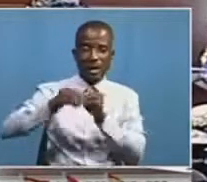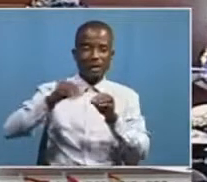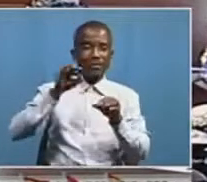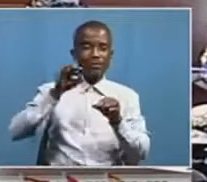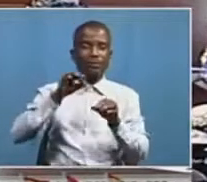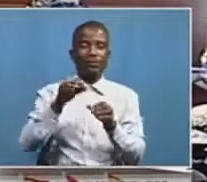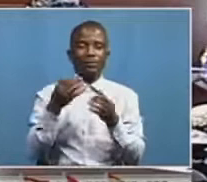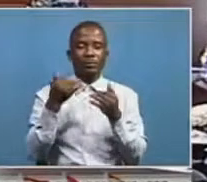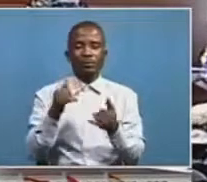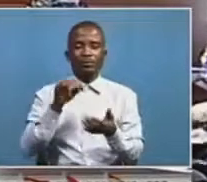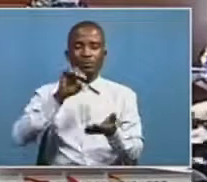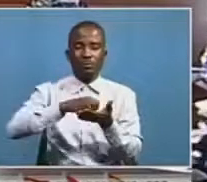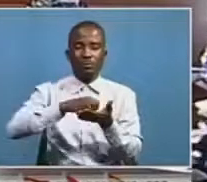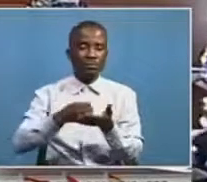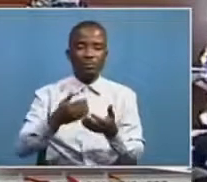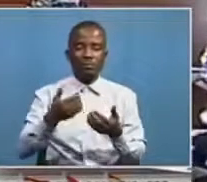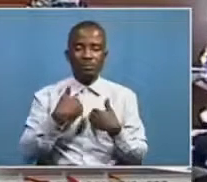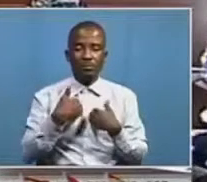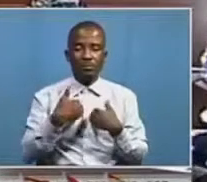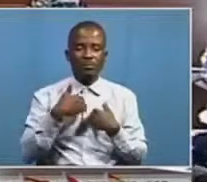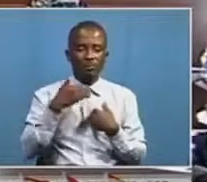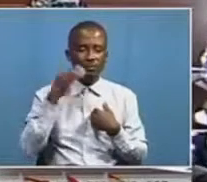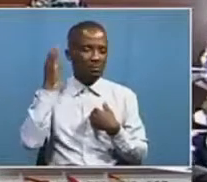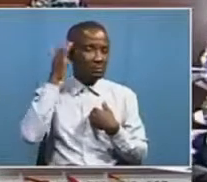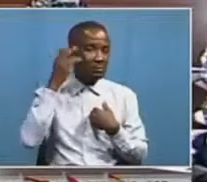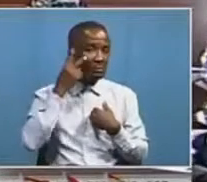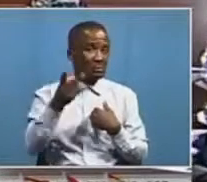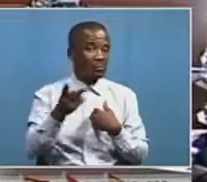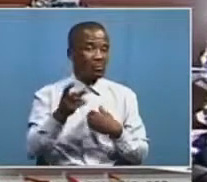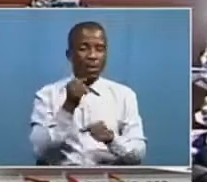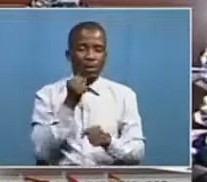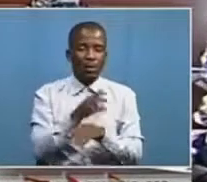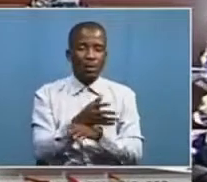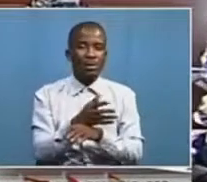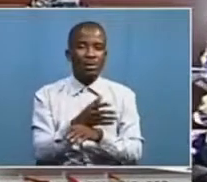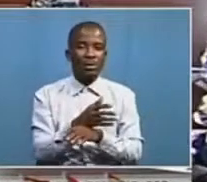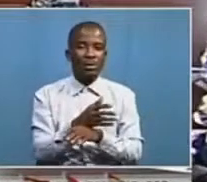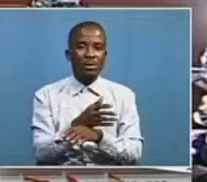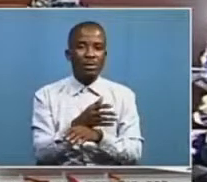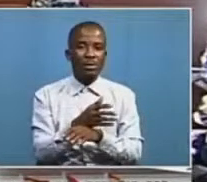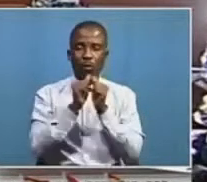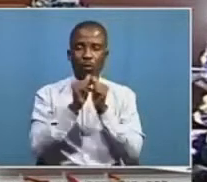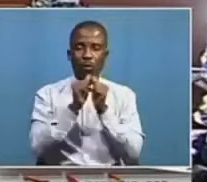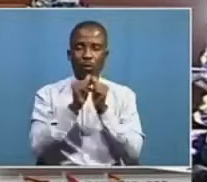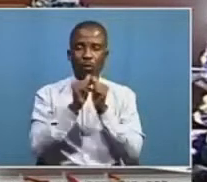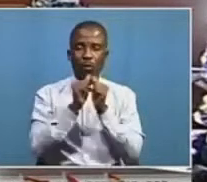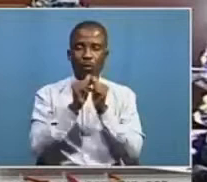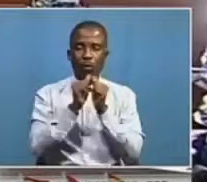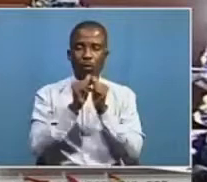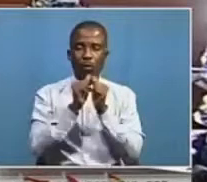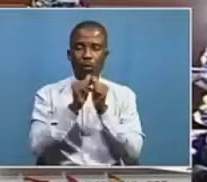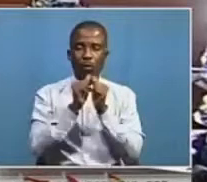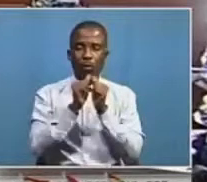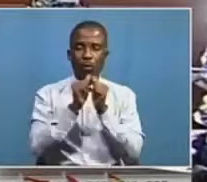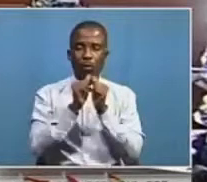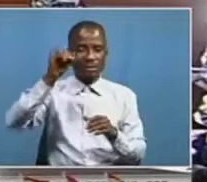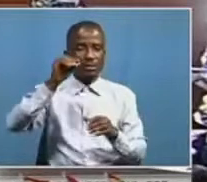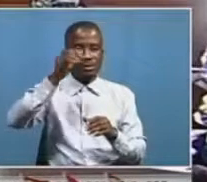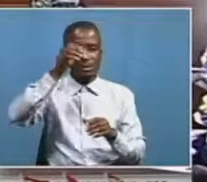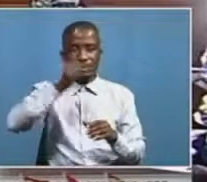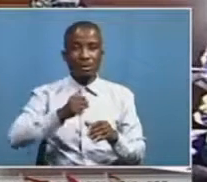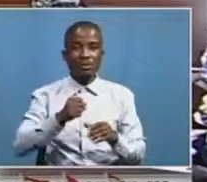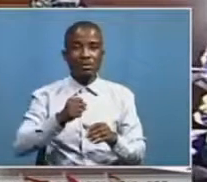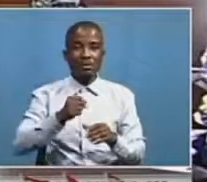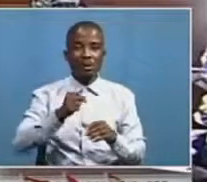from the evidence on record as already held, without the votes of Techiman South constituency, the second respondent satisfied the